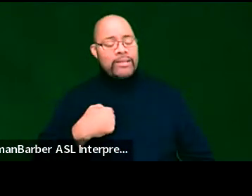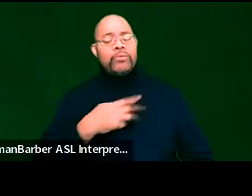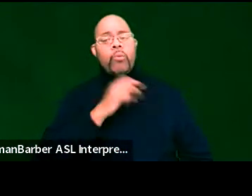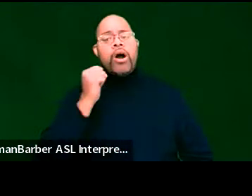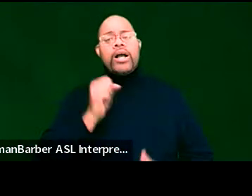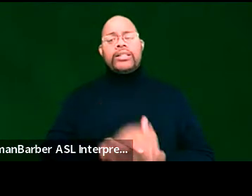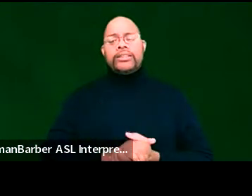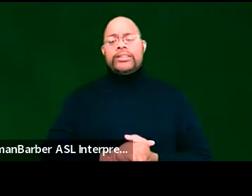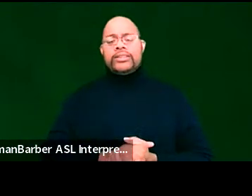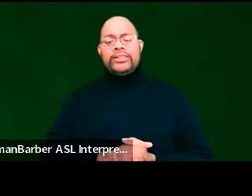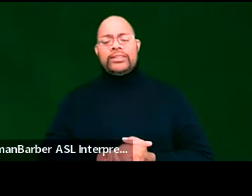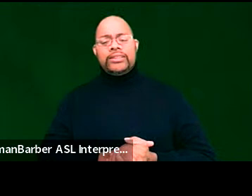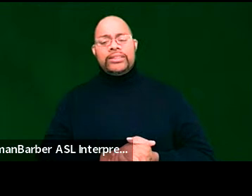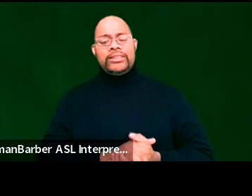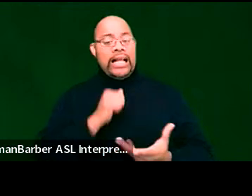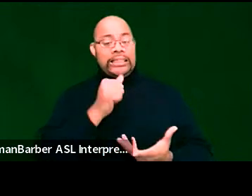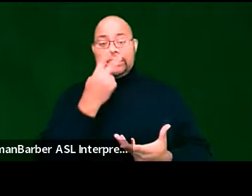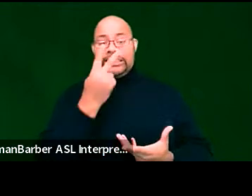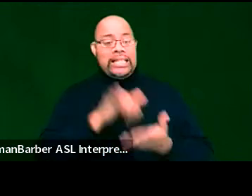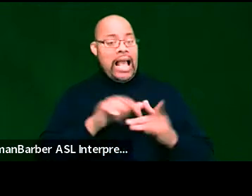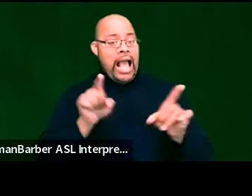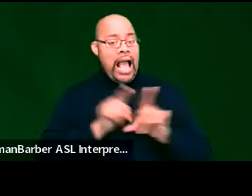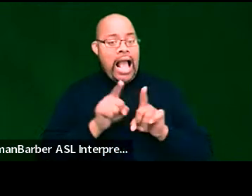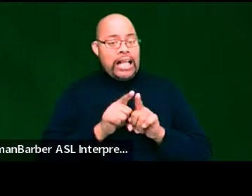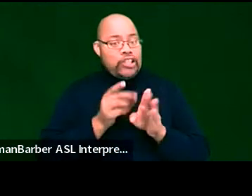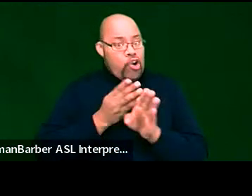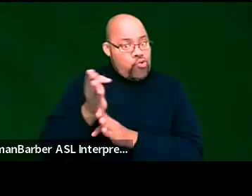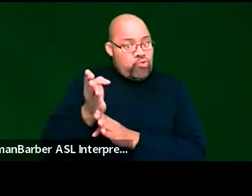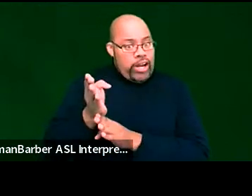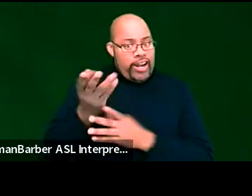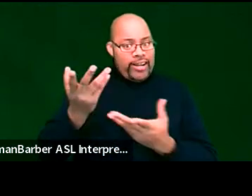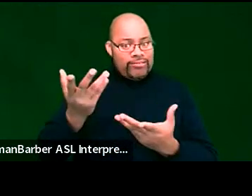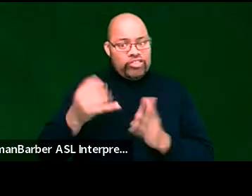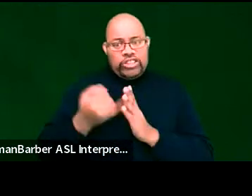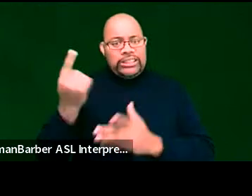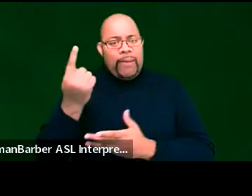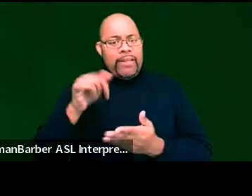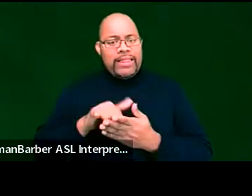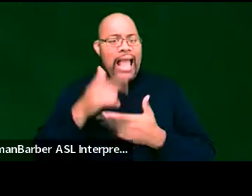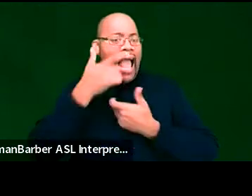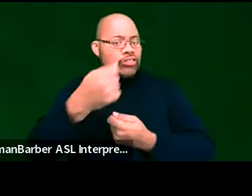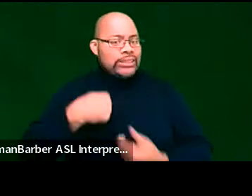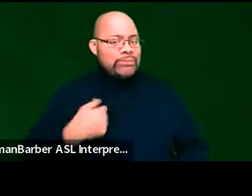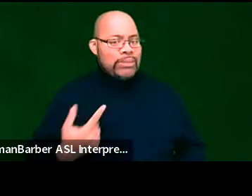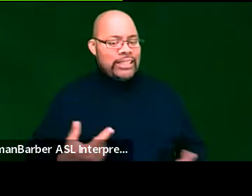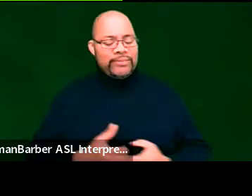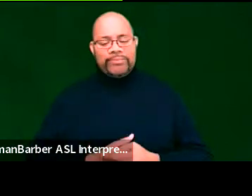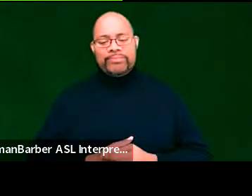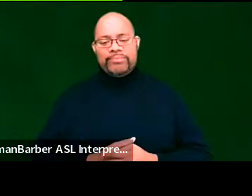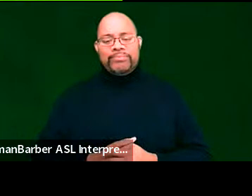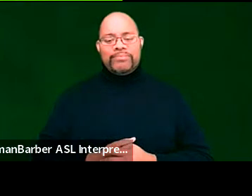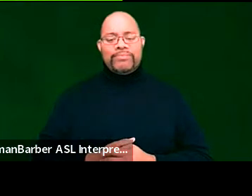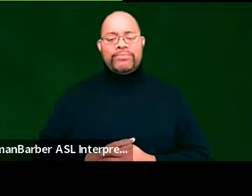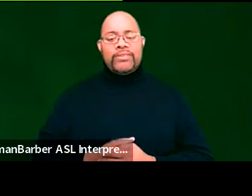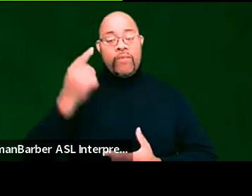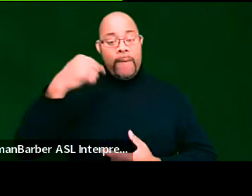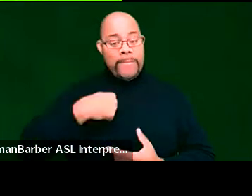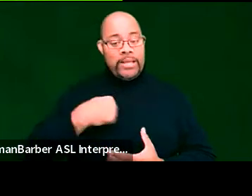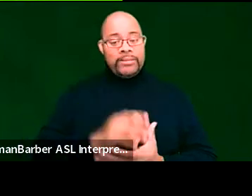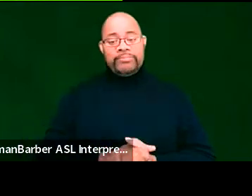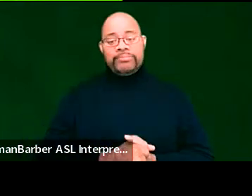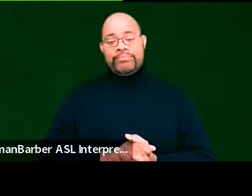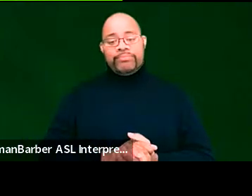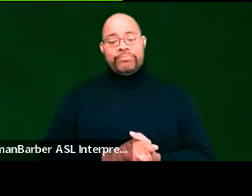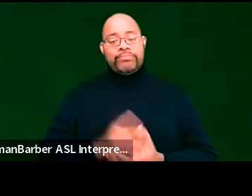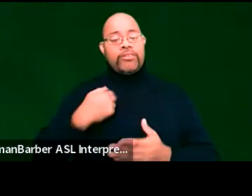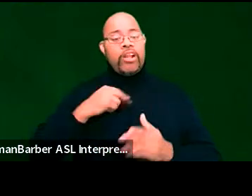that I didn't see it as a career. You know, it was just something that interests me. Right. And for me,